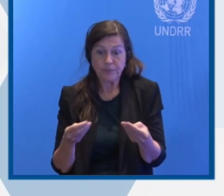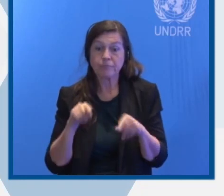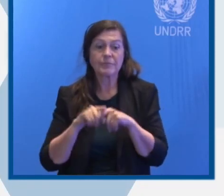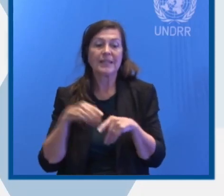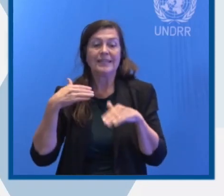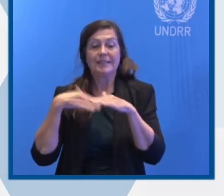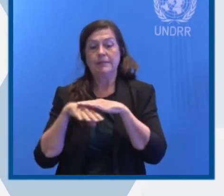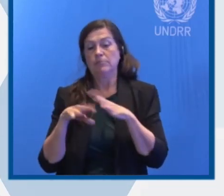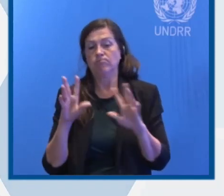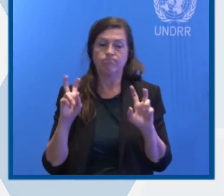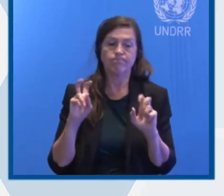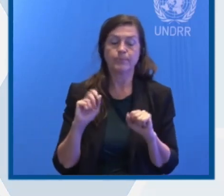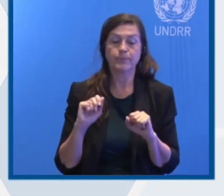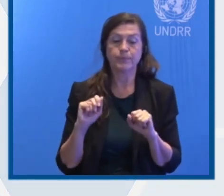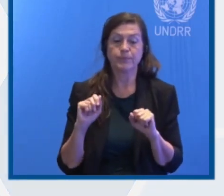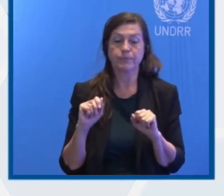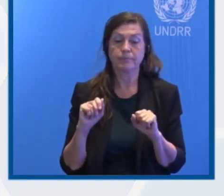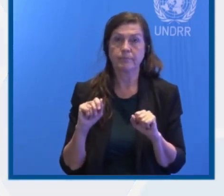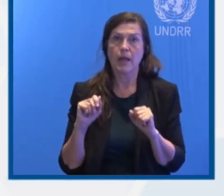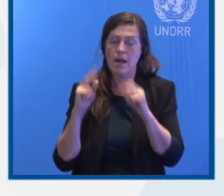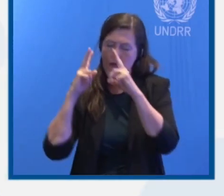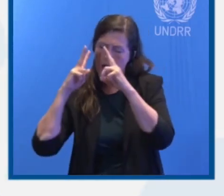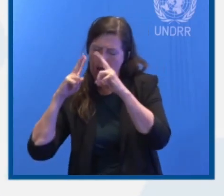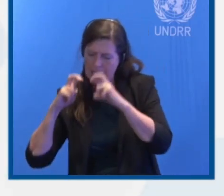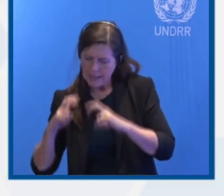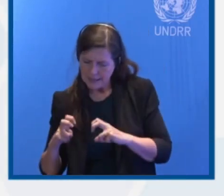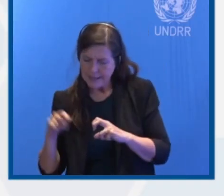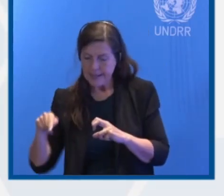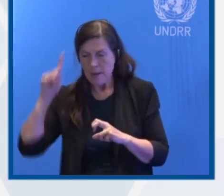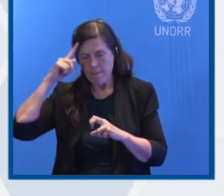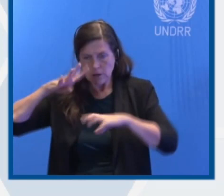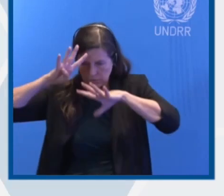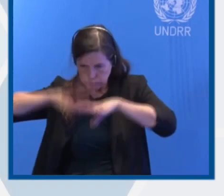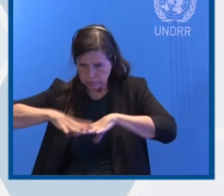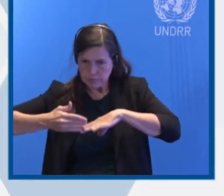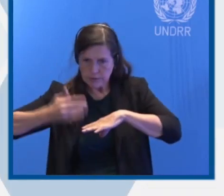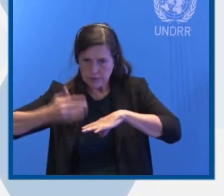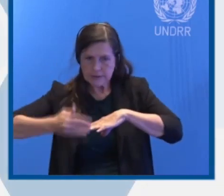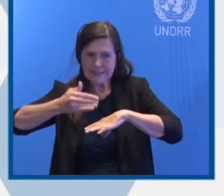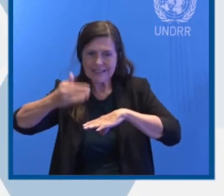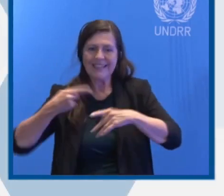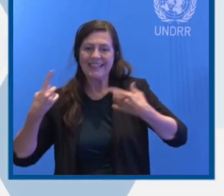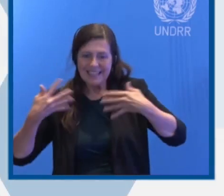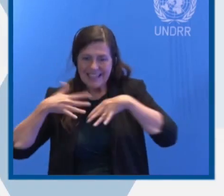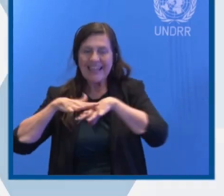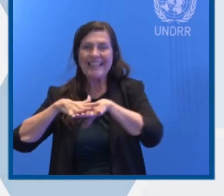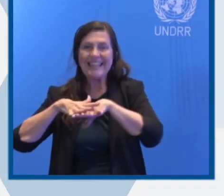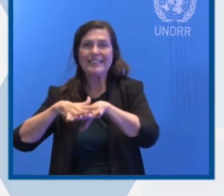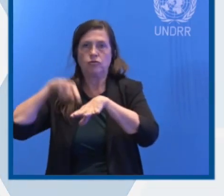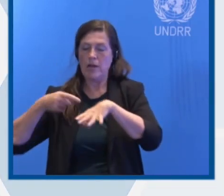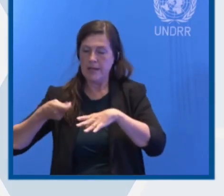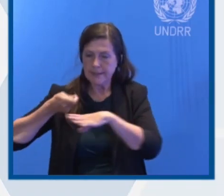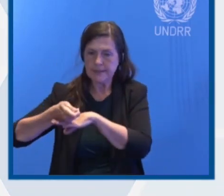project, they need to make sure that they're looking at it through an integrated lens to ensure that all aspects of that project can